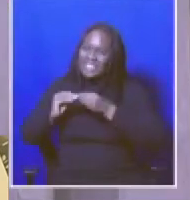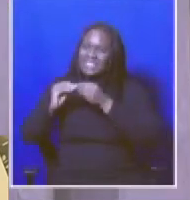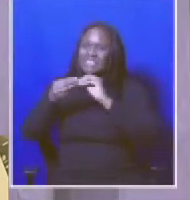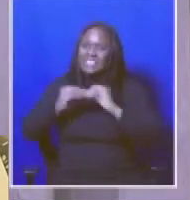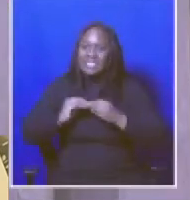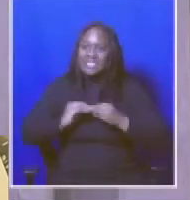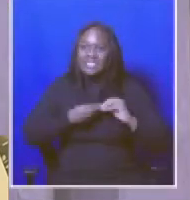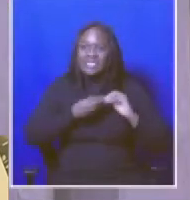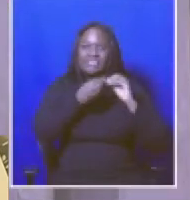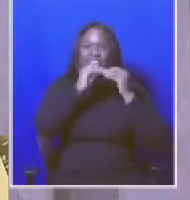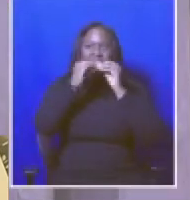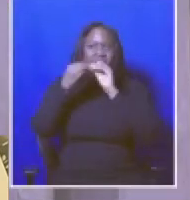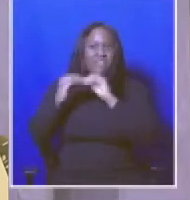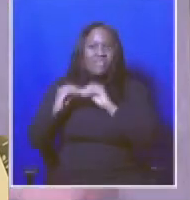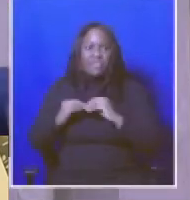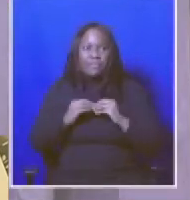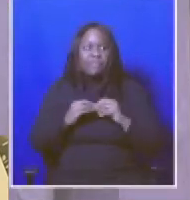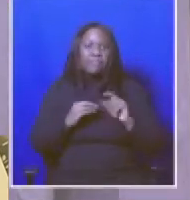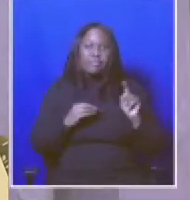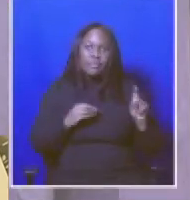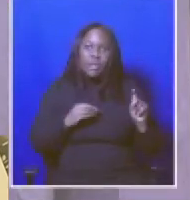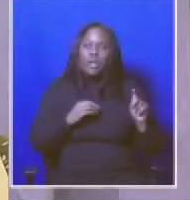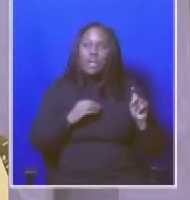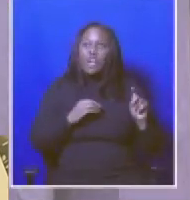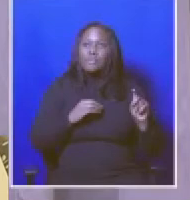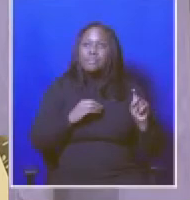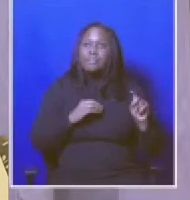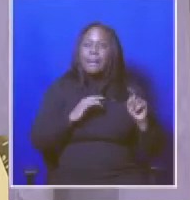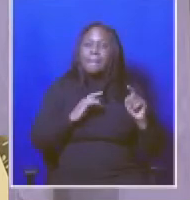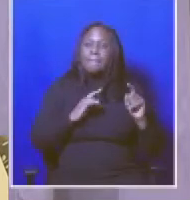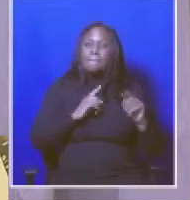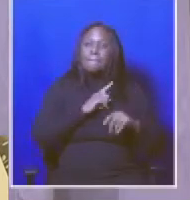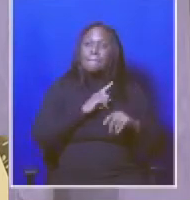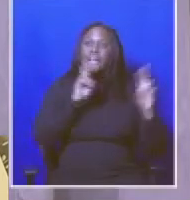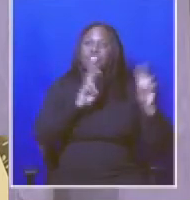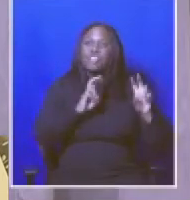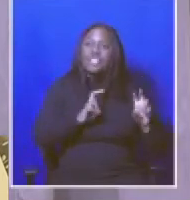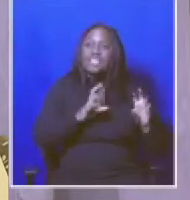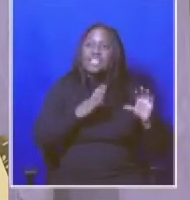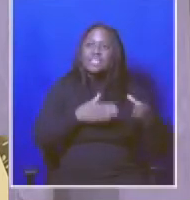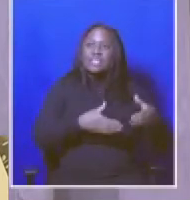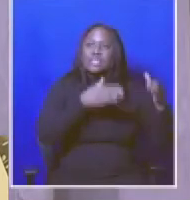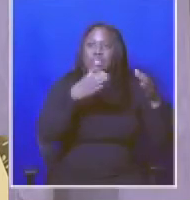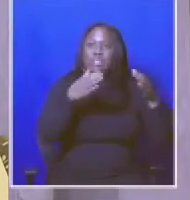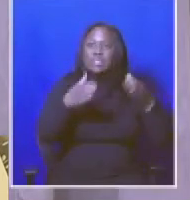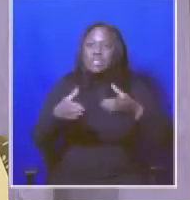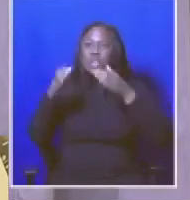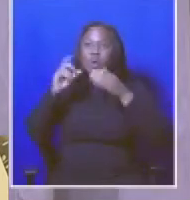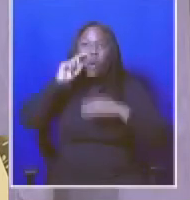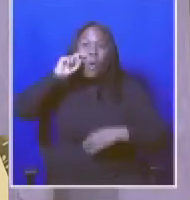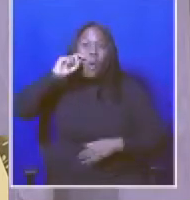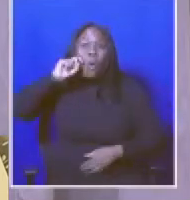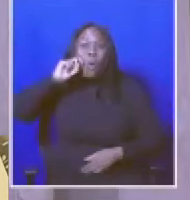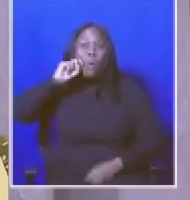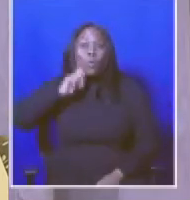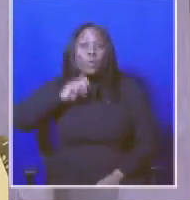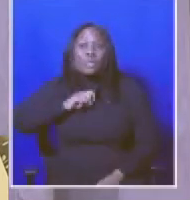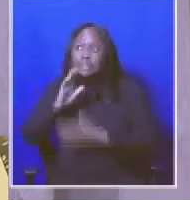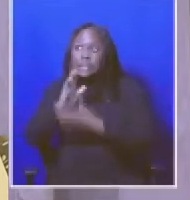even the old ones. The ones that some of you were saying we must abandon. No, we're going to fix